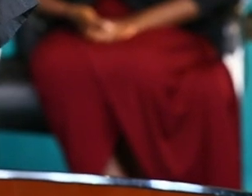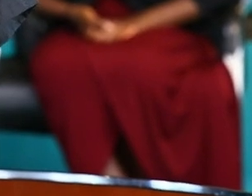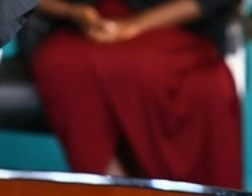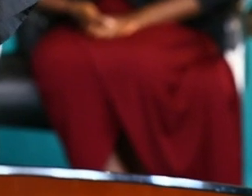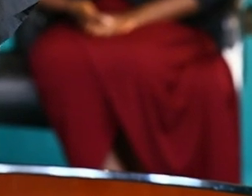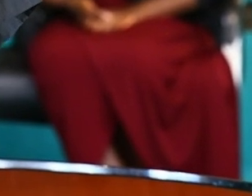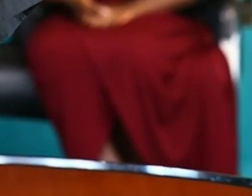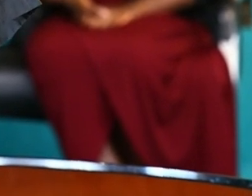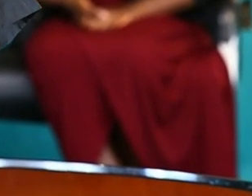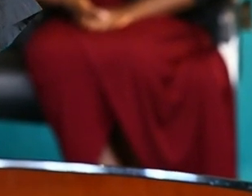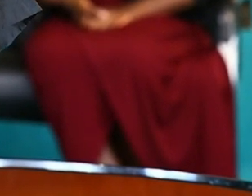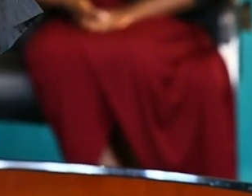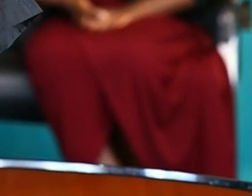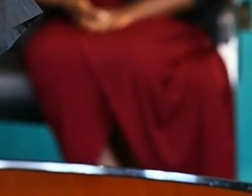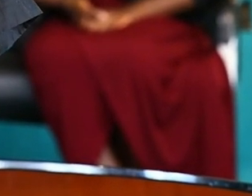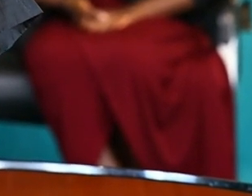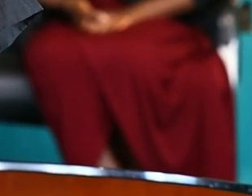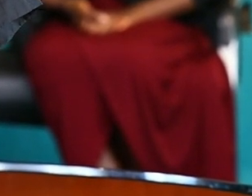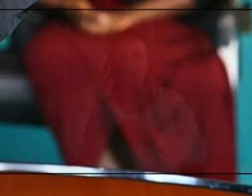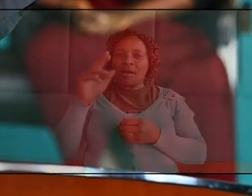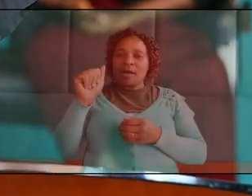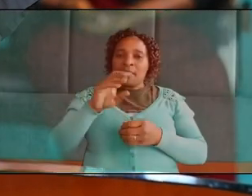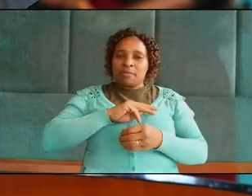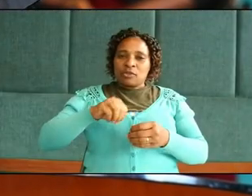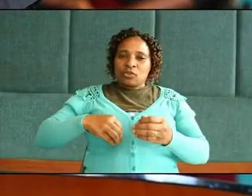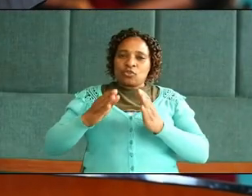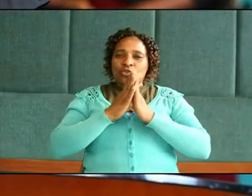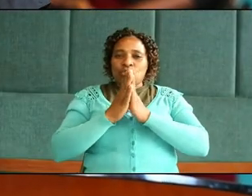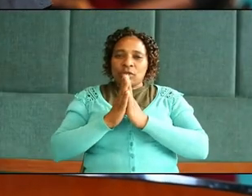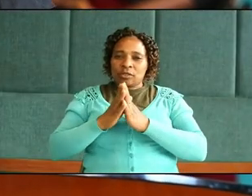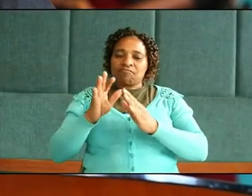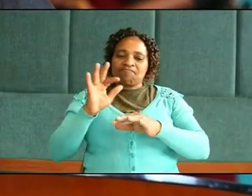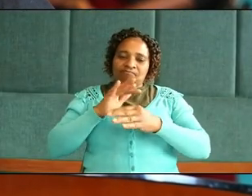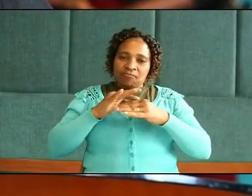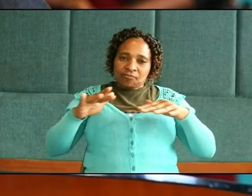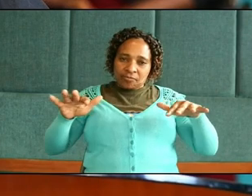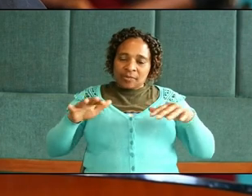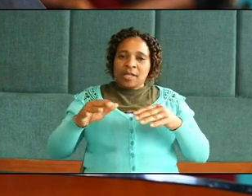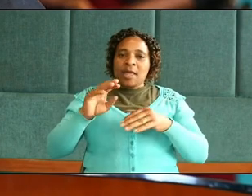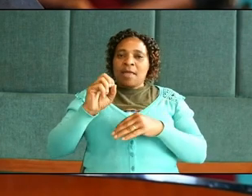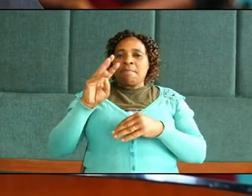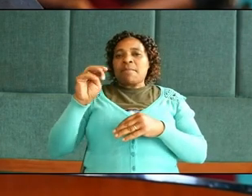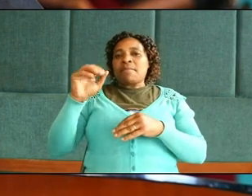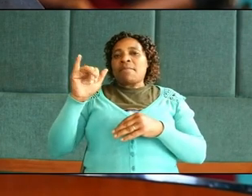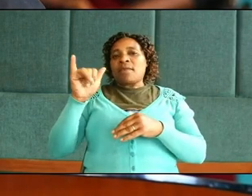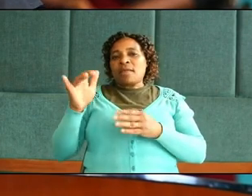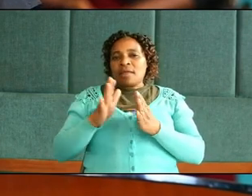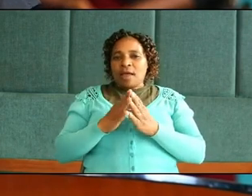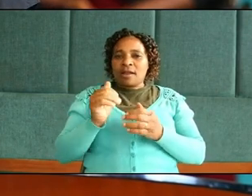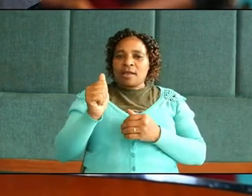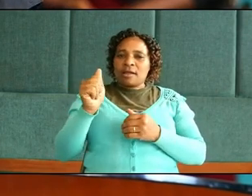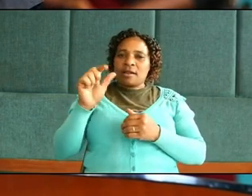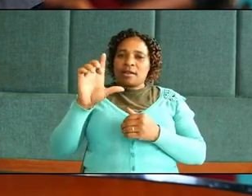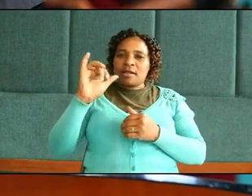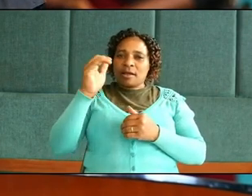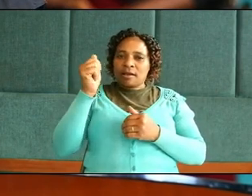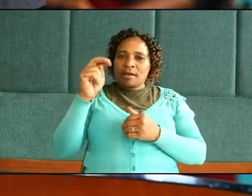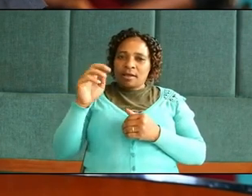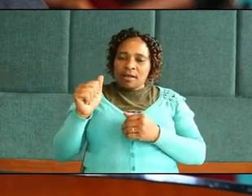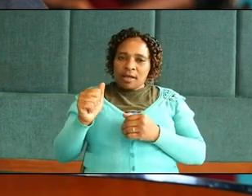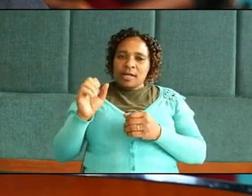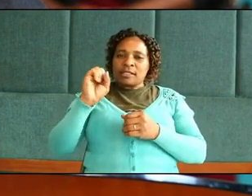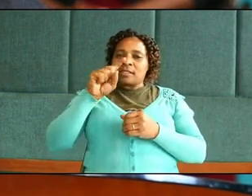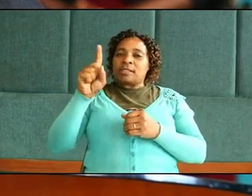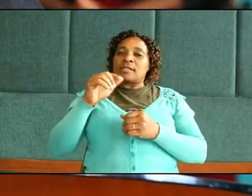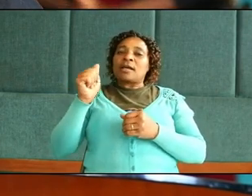This week, we have Baraka on the mission story. In the orchestra, we have Amy and Ariana on the violins, Sakai on the trumpet,